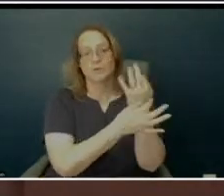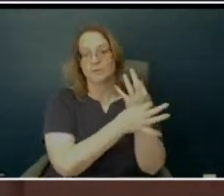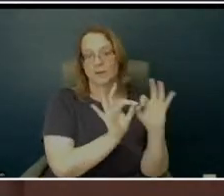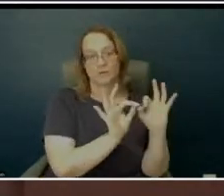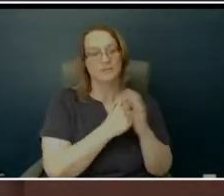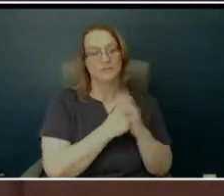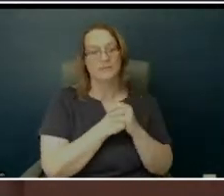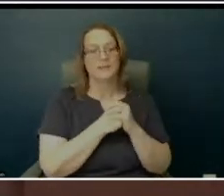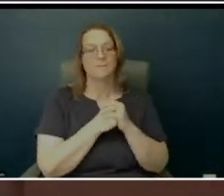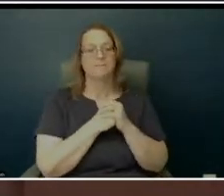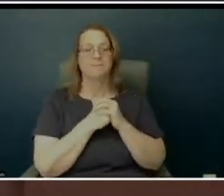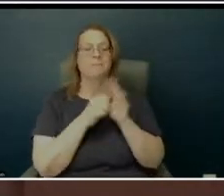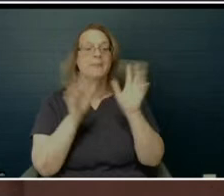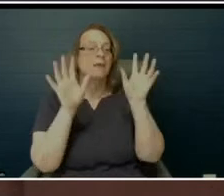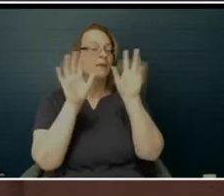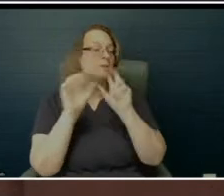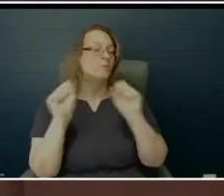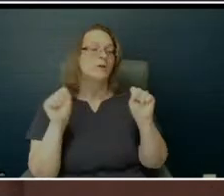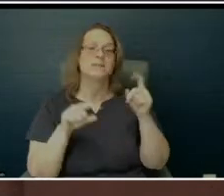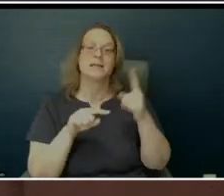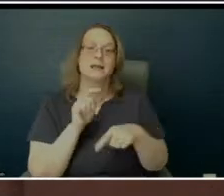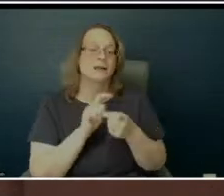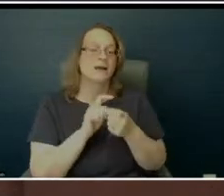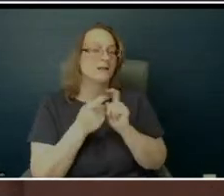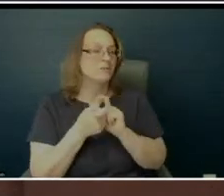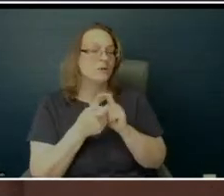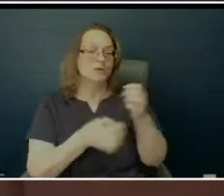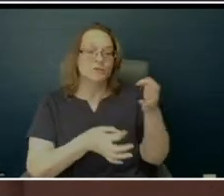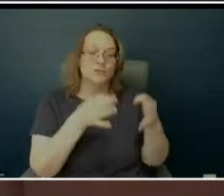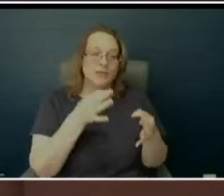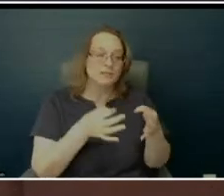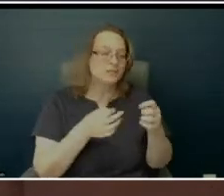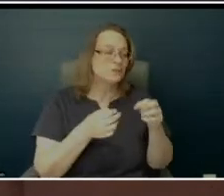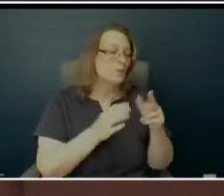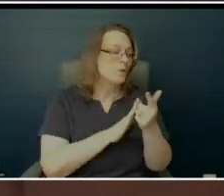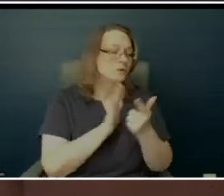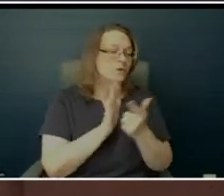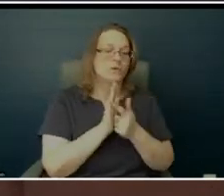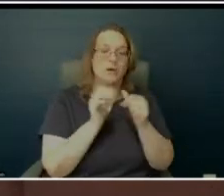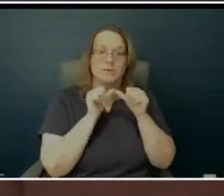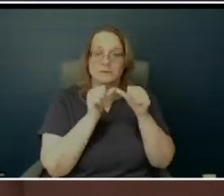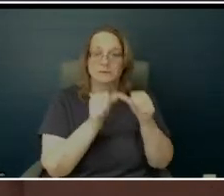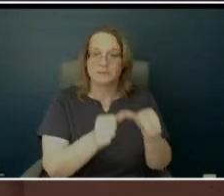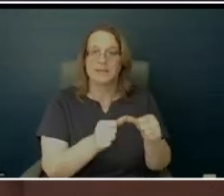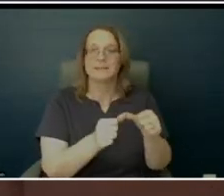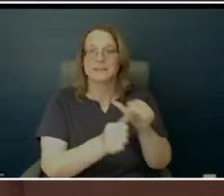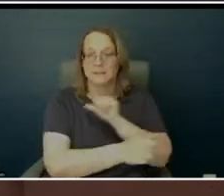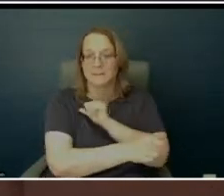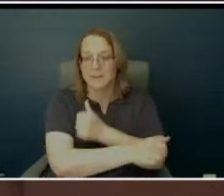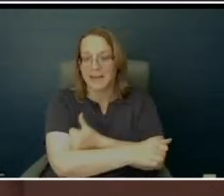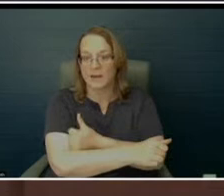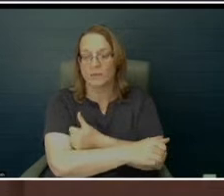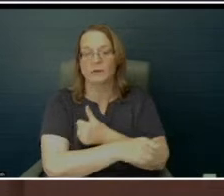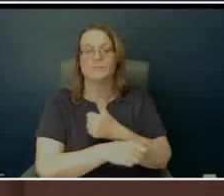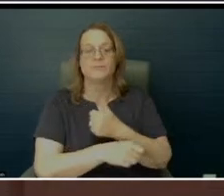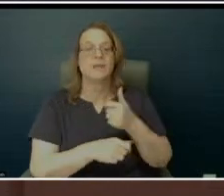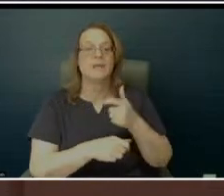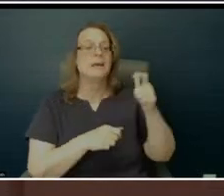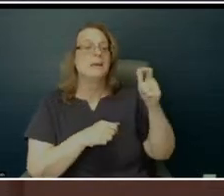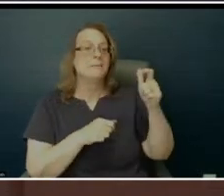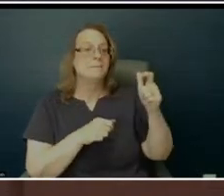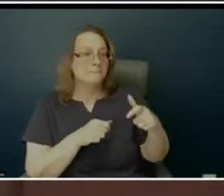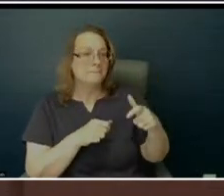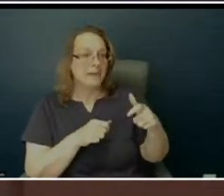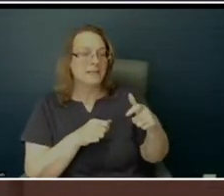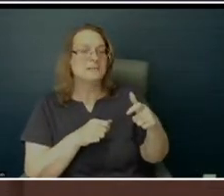pervert justice nor the law to maintain his power. Justice must, both in fact and law,